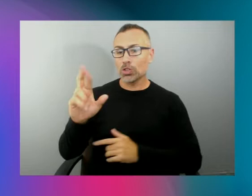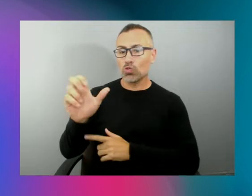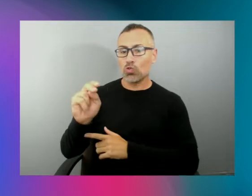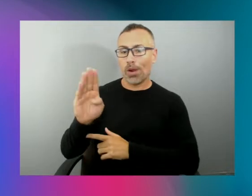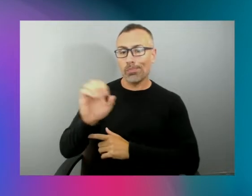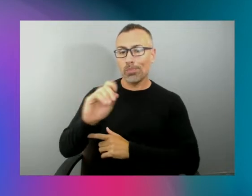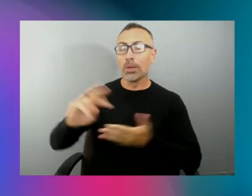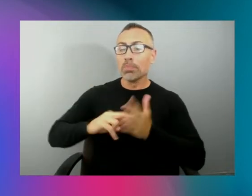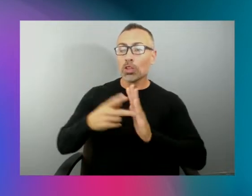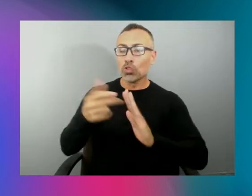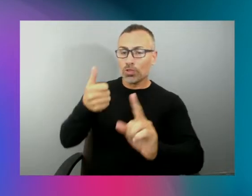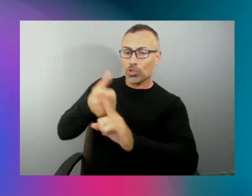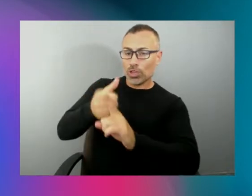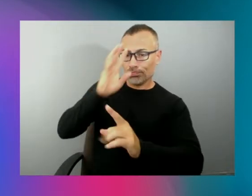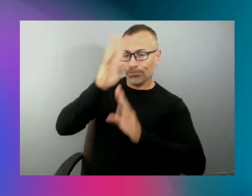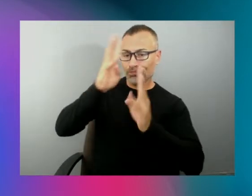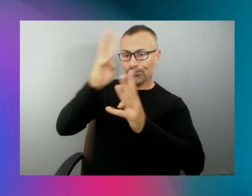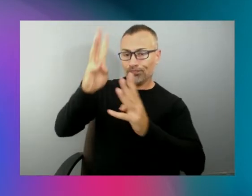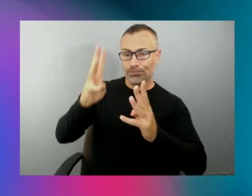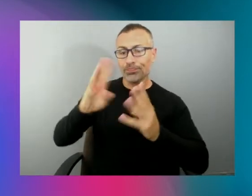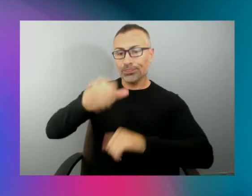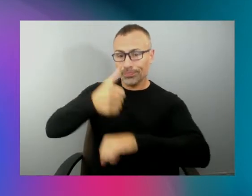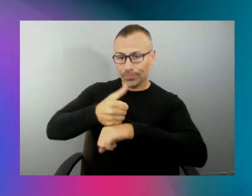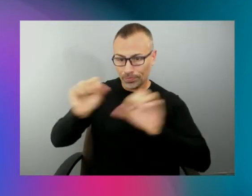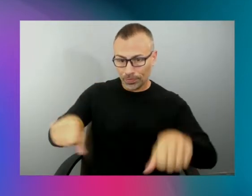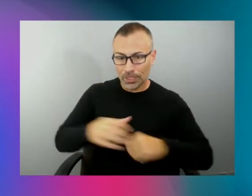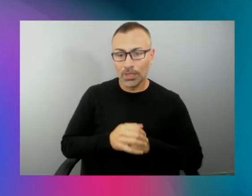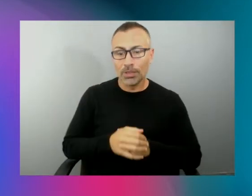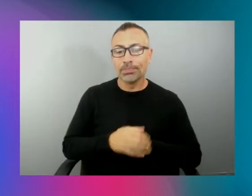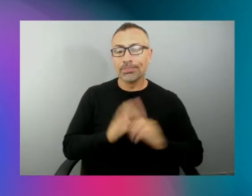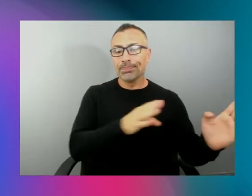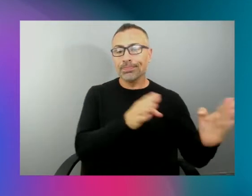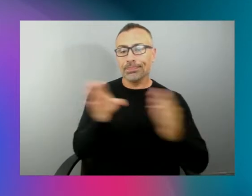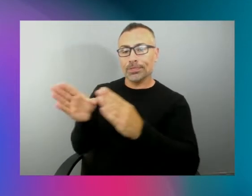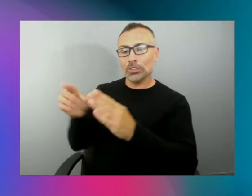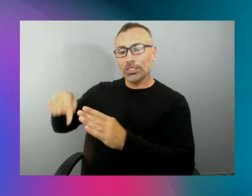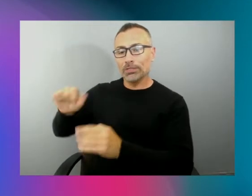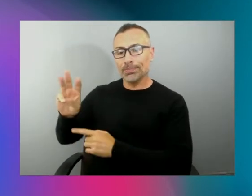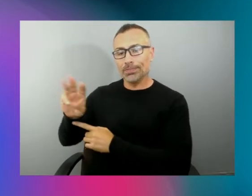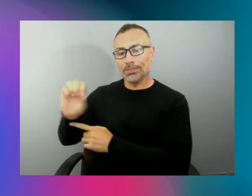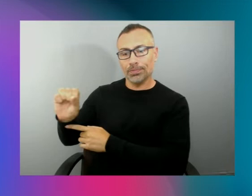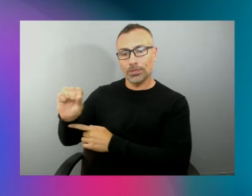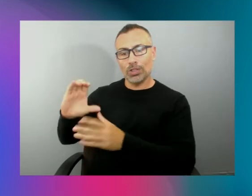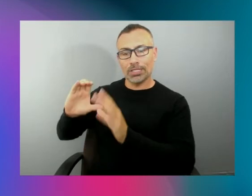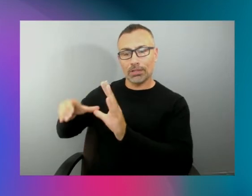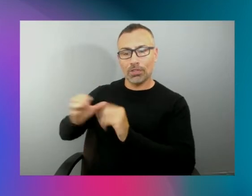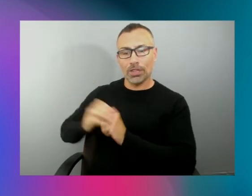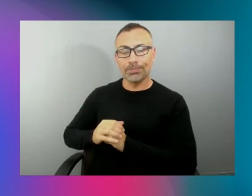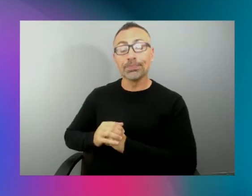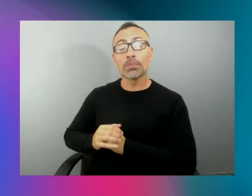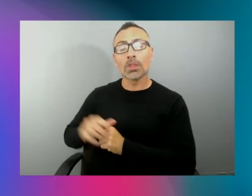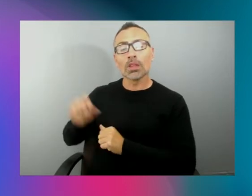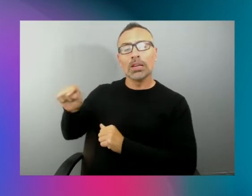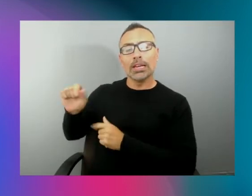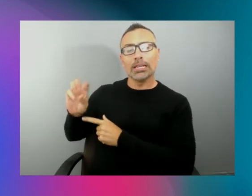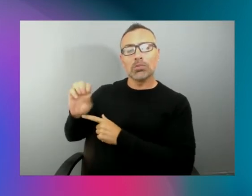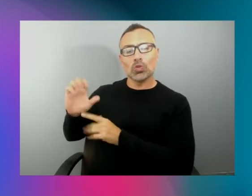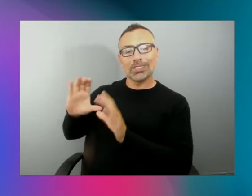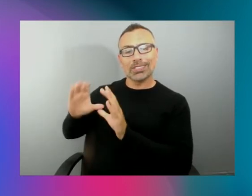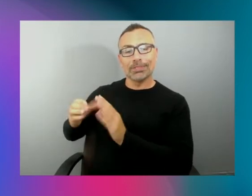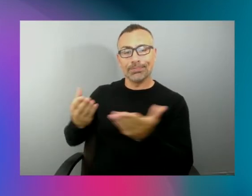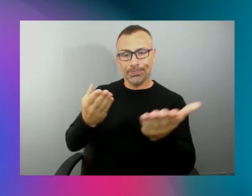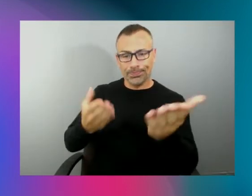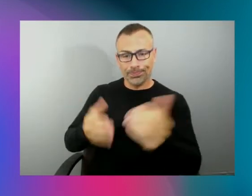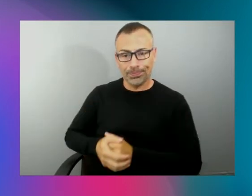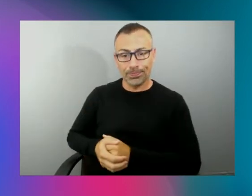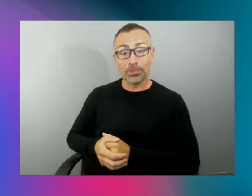Now I'm going to talk a little bit more about the AWS config before we get into the demo. So this is the AWS config. Like, you wanted